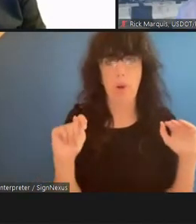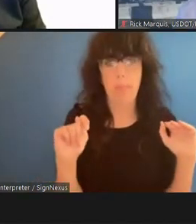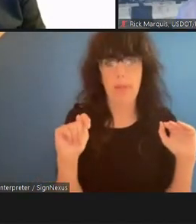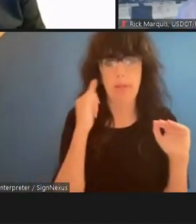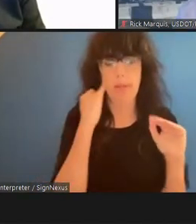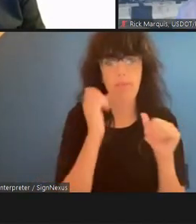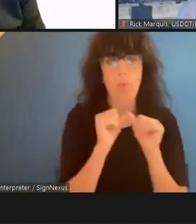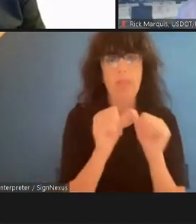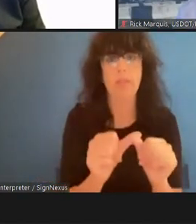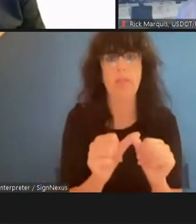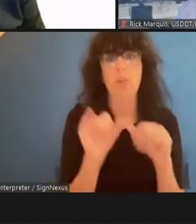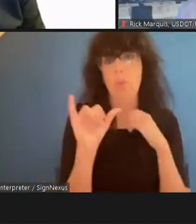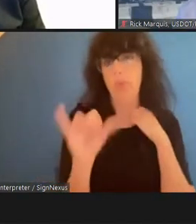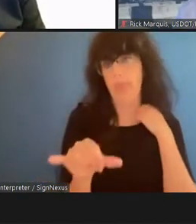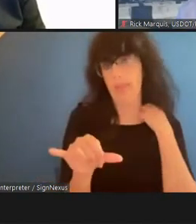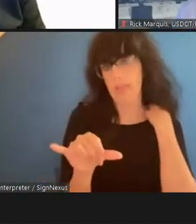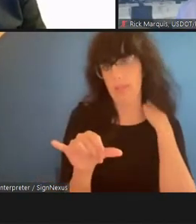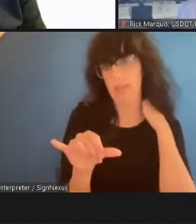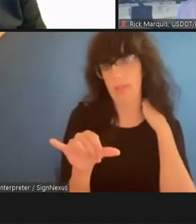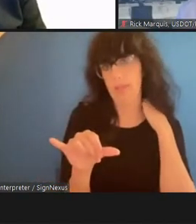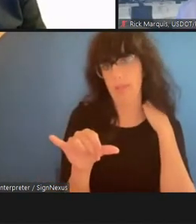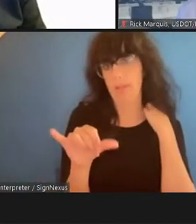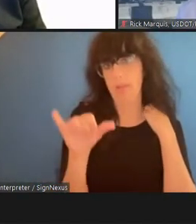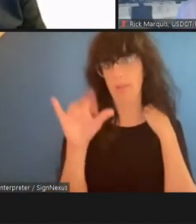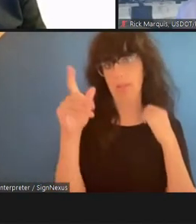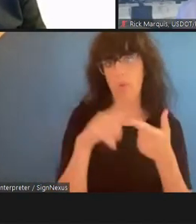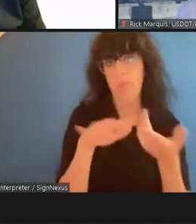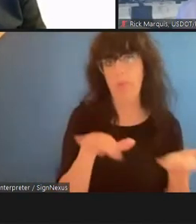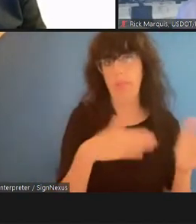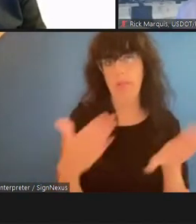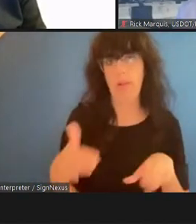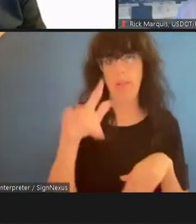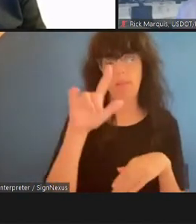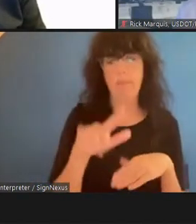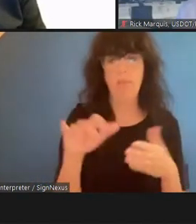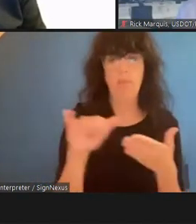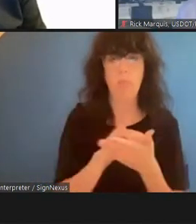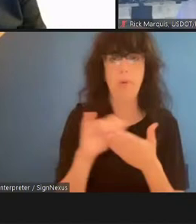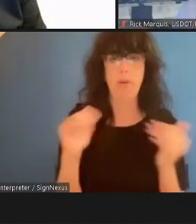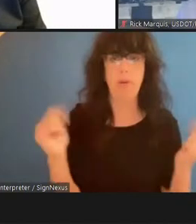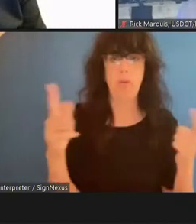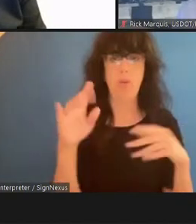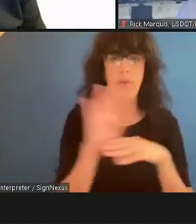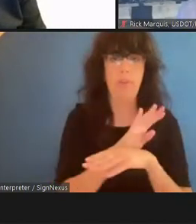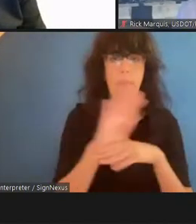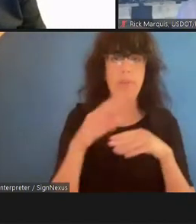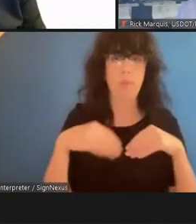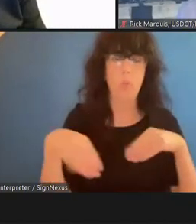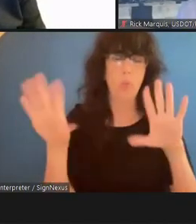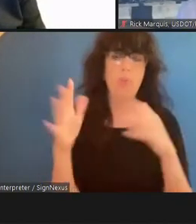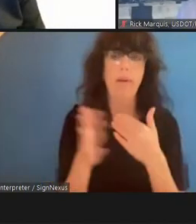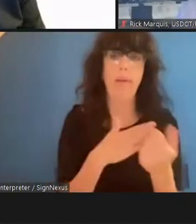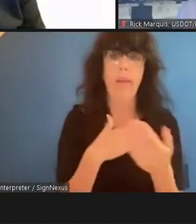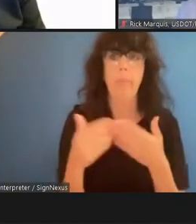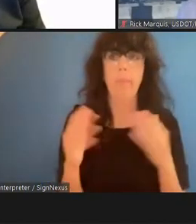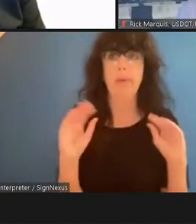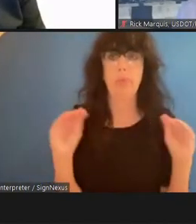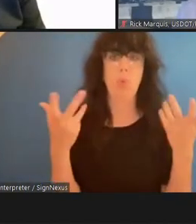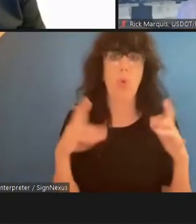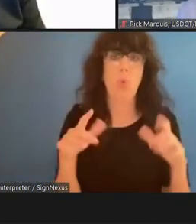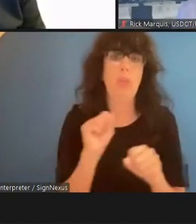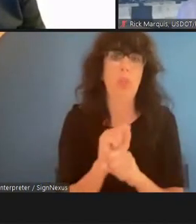on this journey and it's going to be the death of lower manhattan say goodbye and all the businesses are going to end up moving out anyway because no one's going to want to work